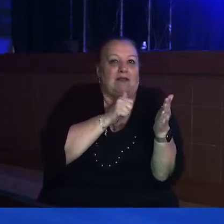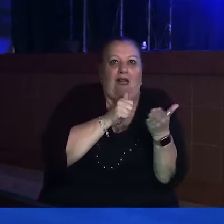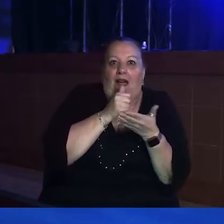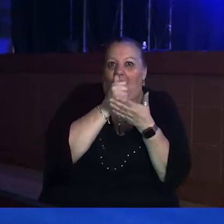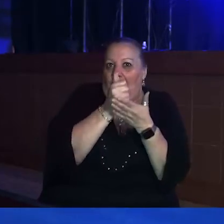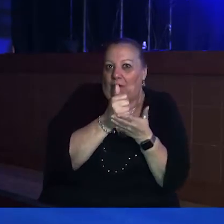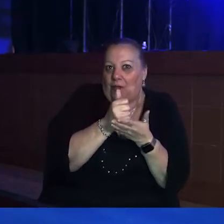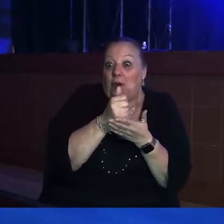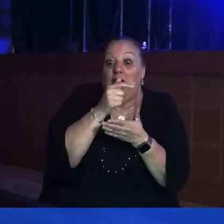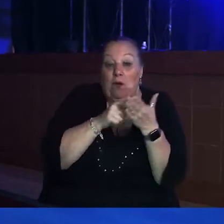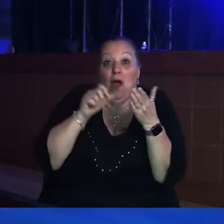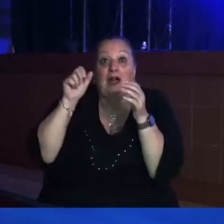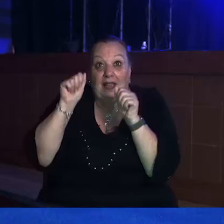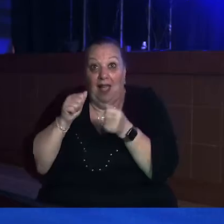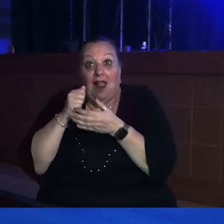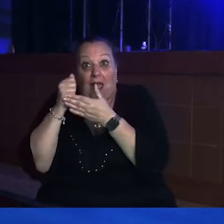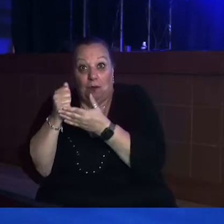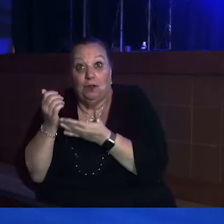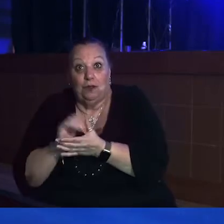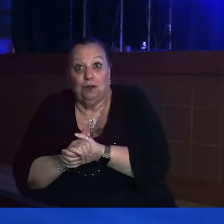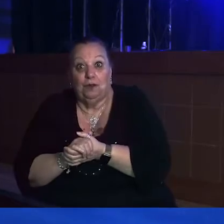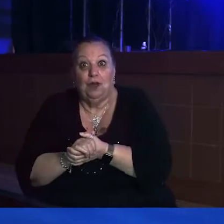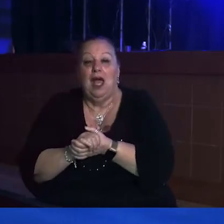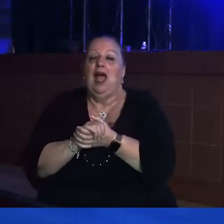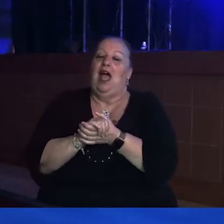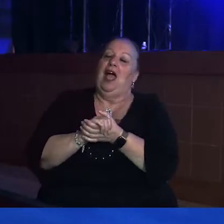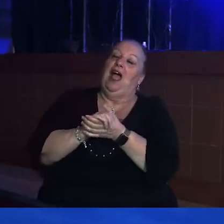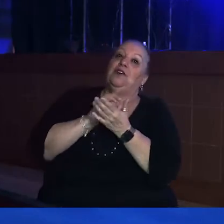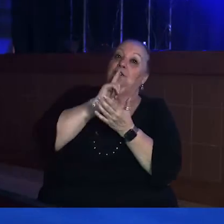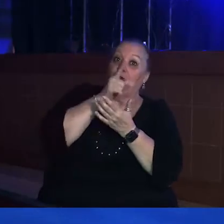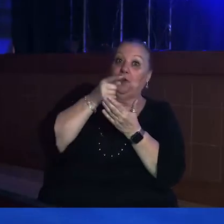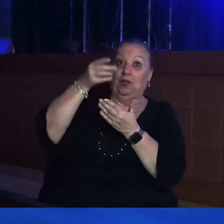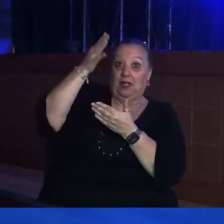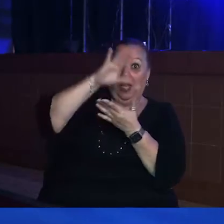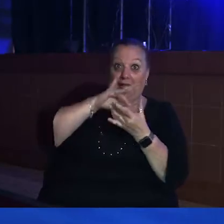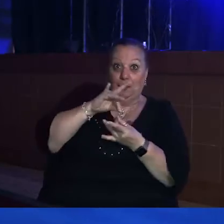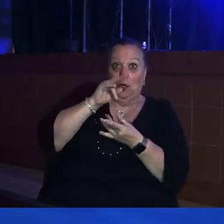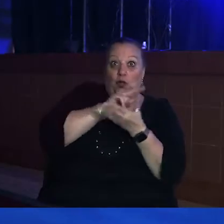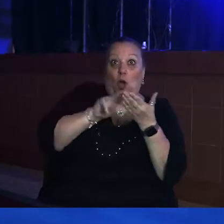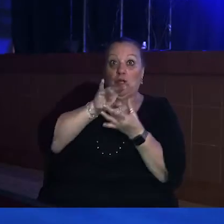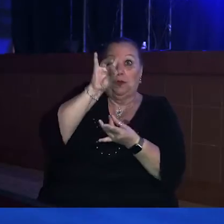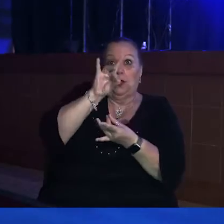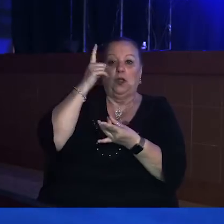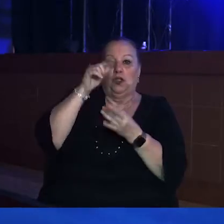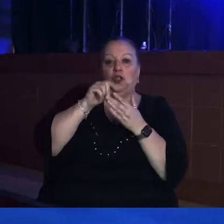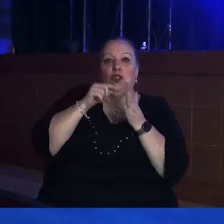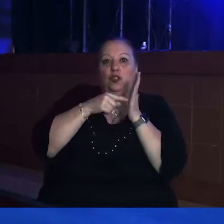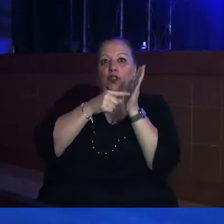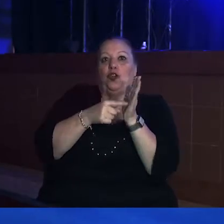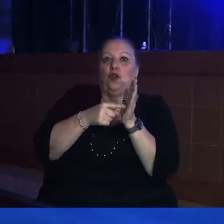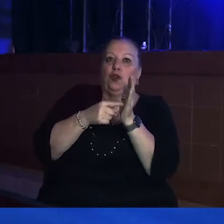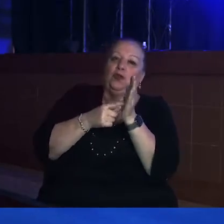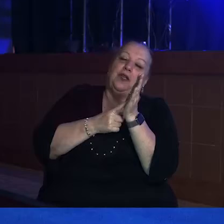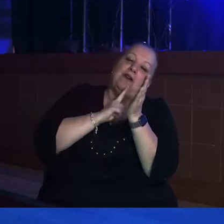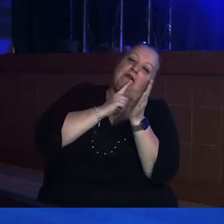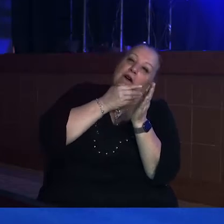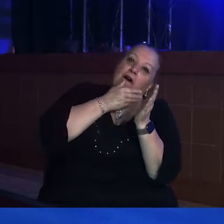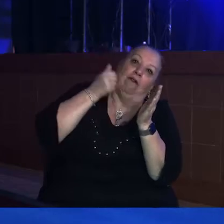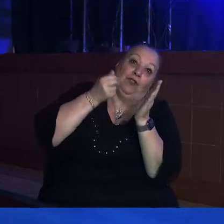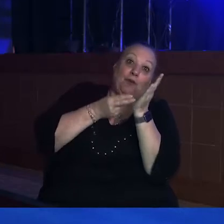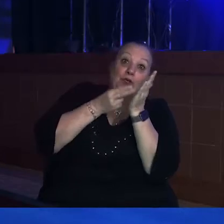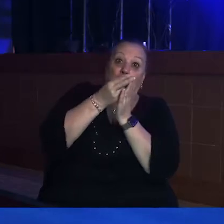is helpful. And certainly God's Spirit, the Holy Spirit, will always point you to the source, the ultimate truth, the Word of